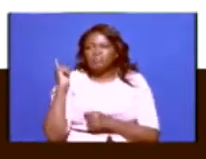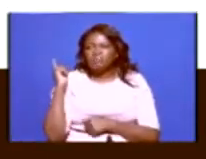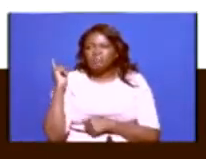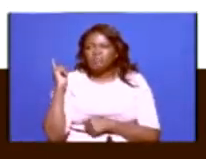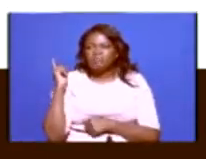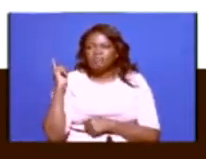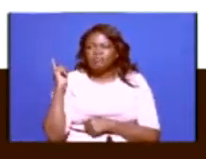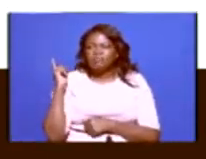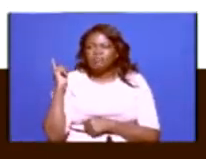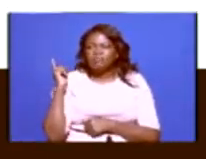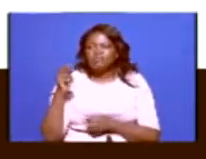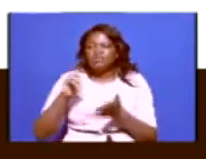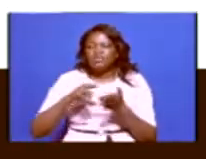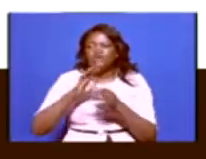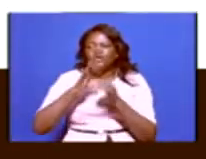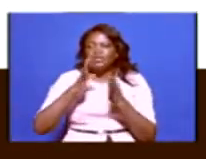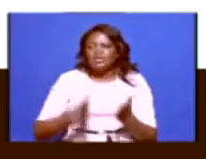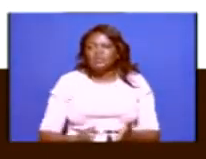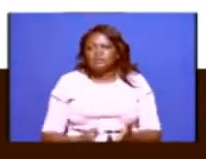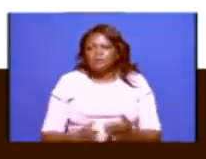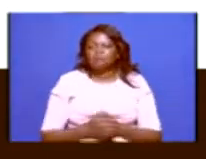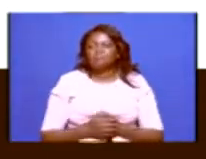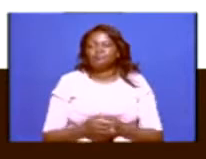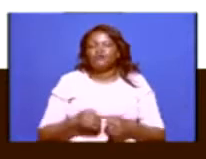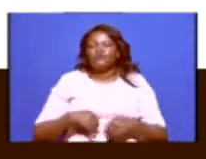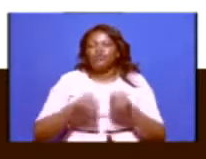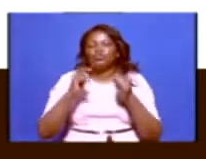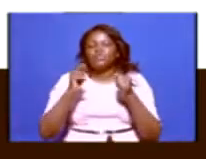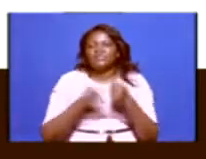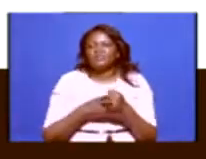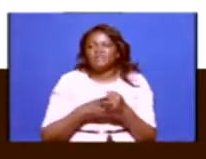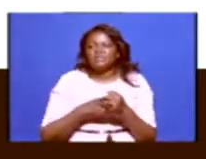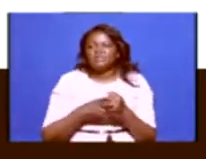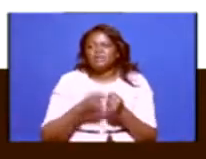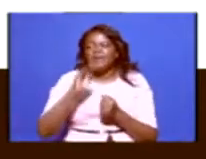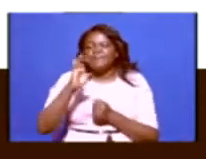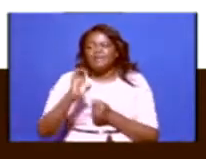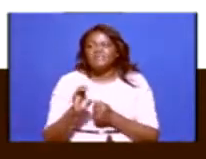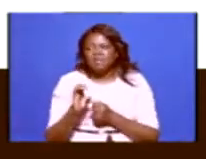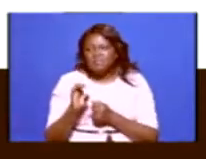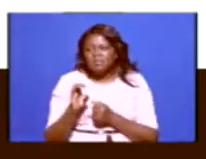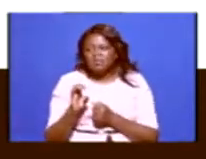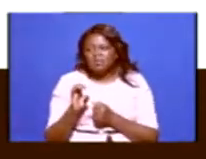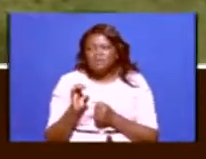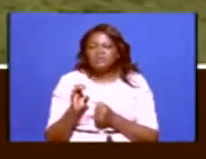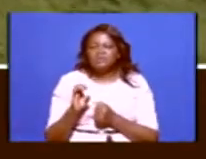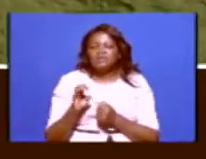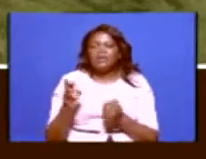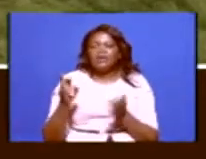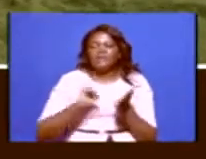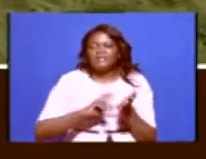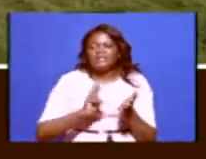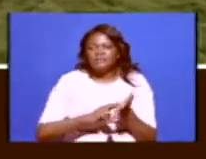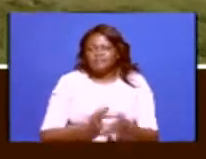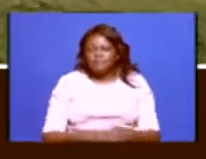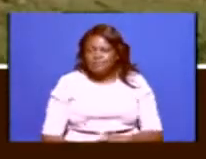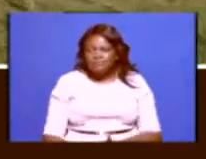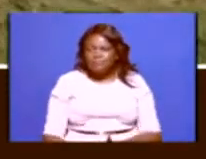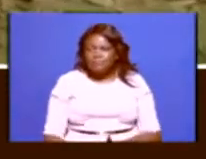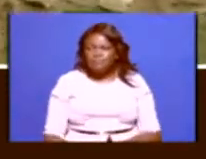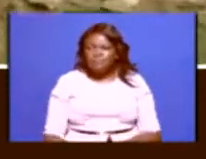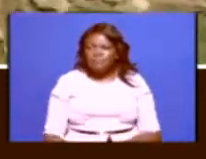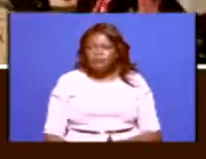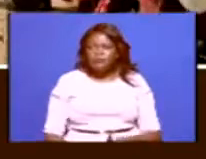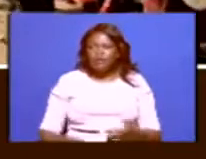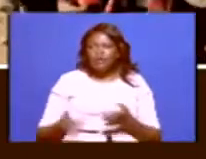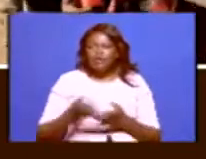82,787 registered voters as part of the 2017 Independent Electoral Boundaries Commission register. The main economic